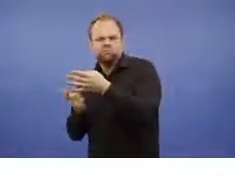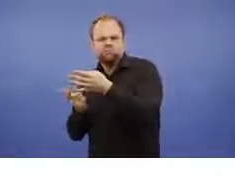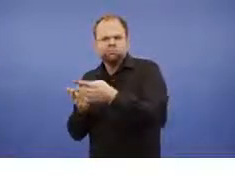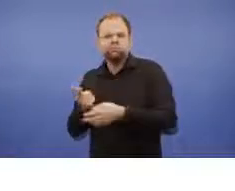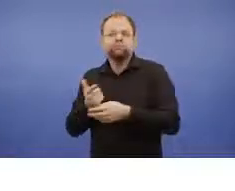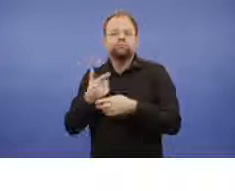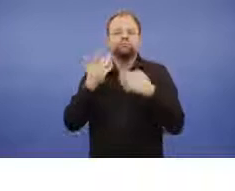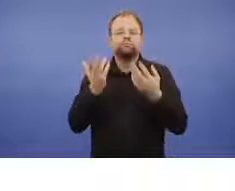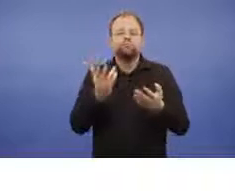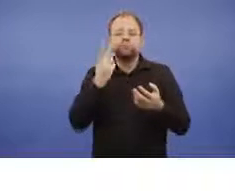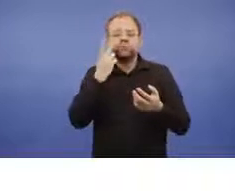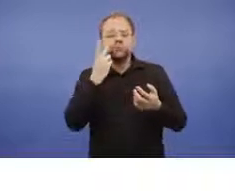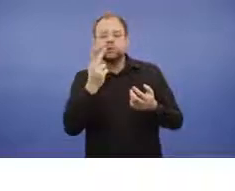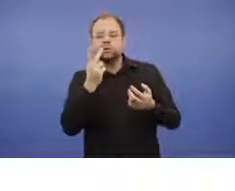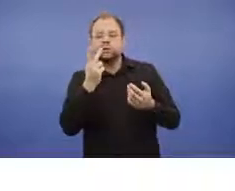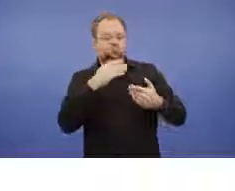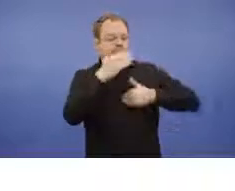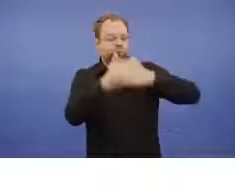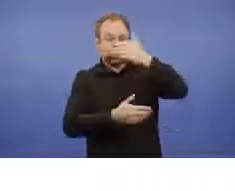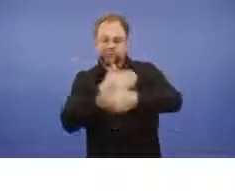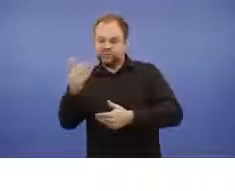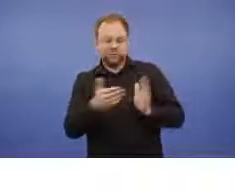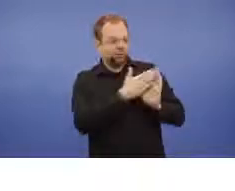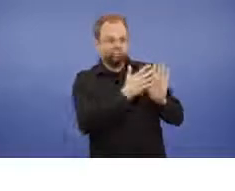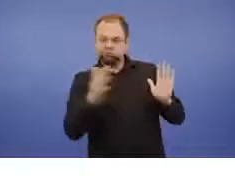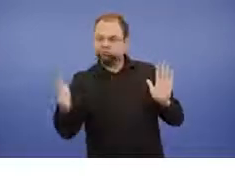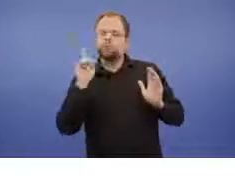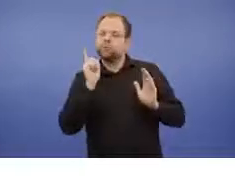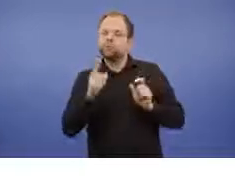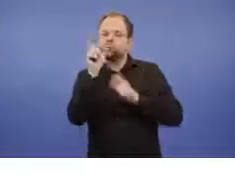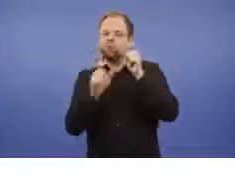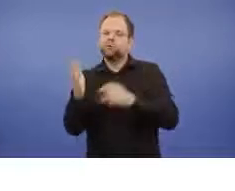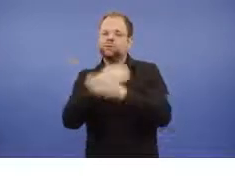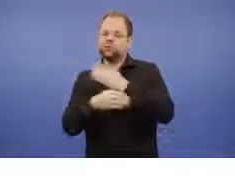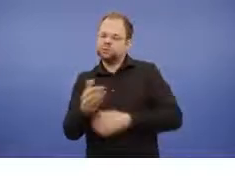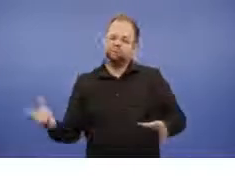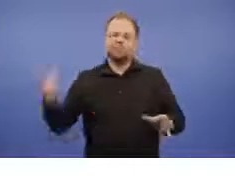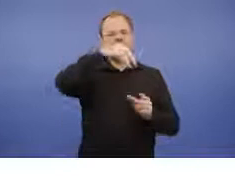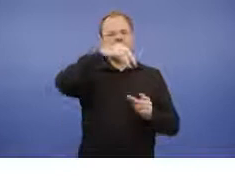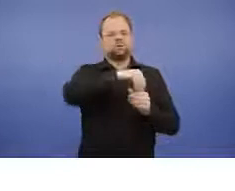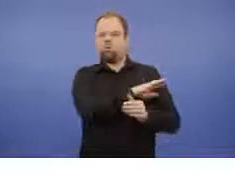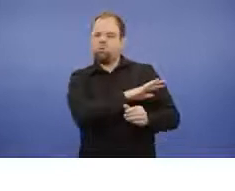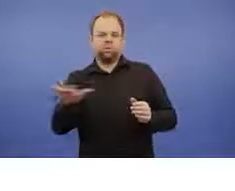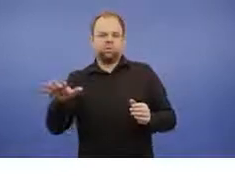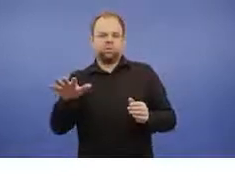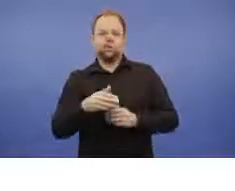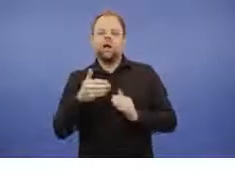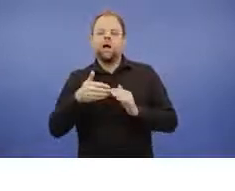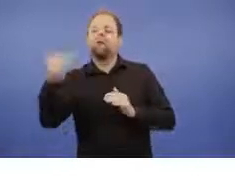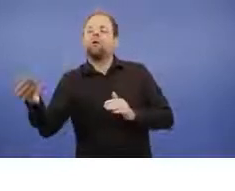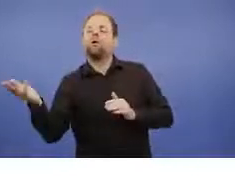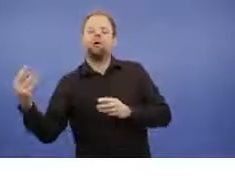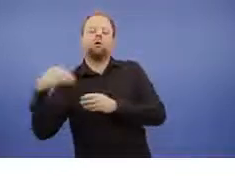national frameworks and available service at the national level, develop partnership